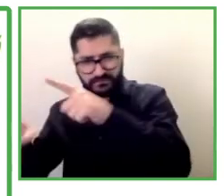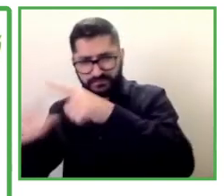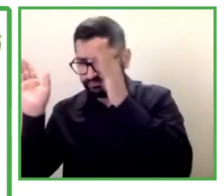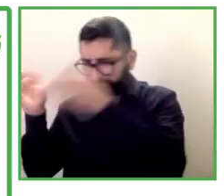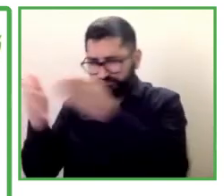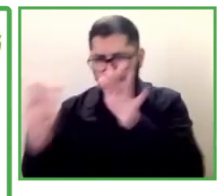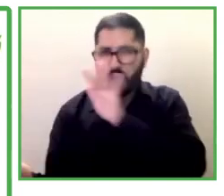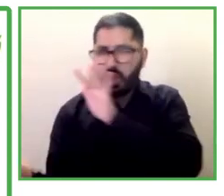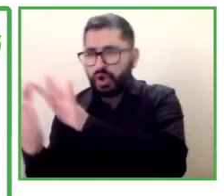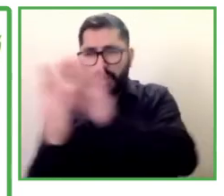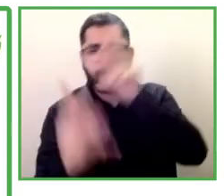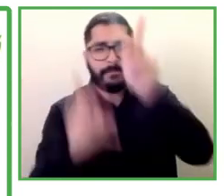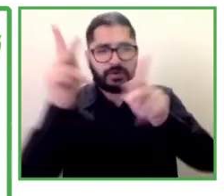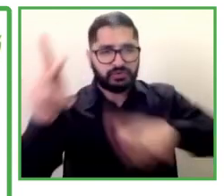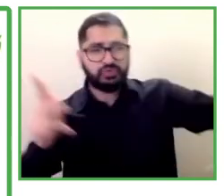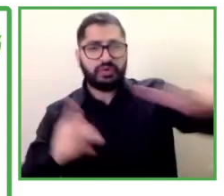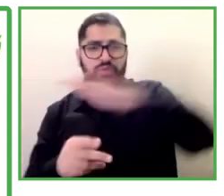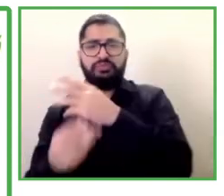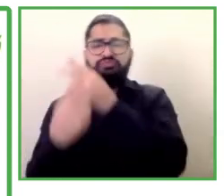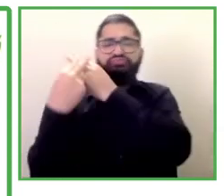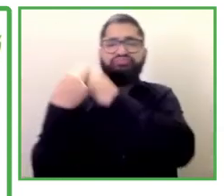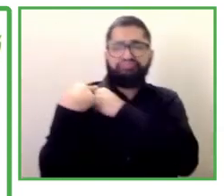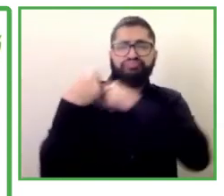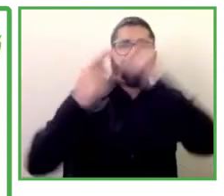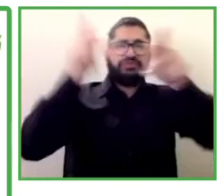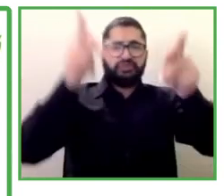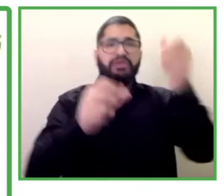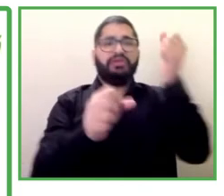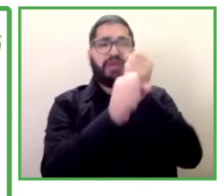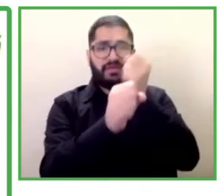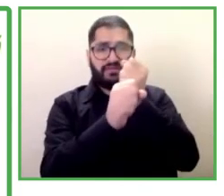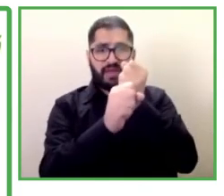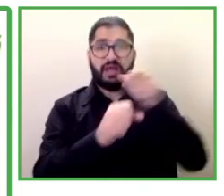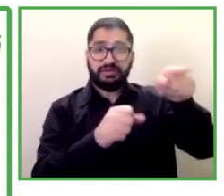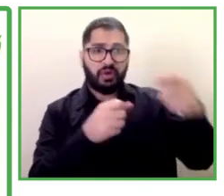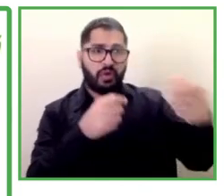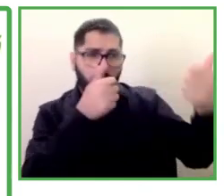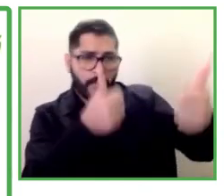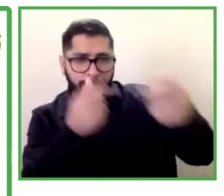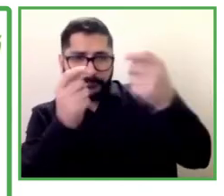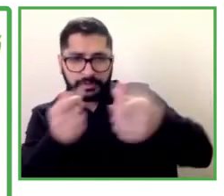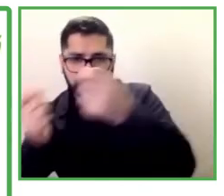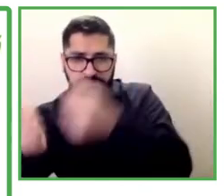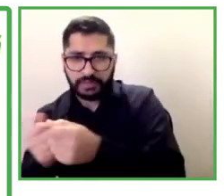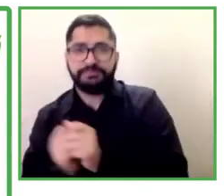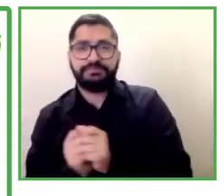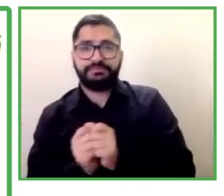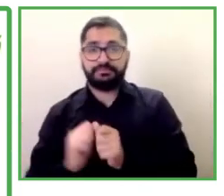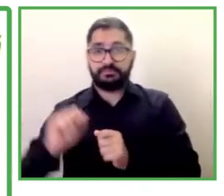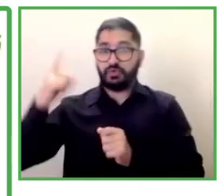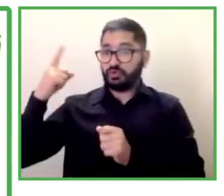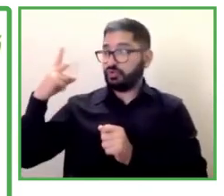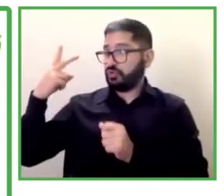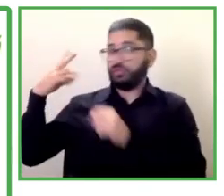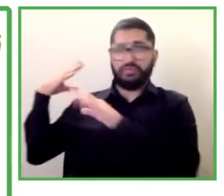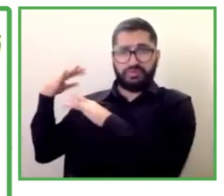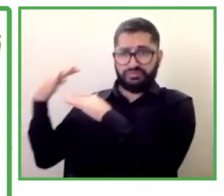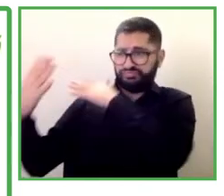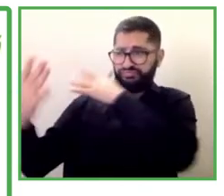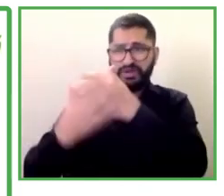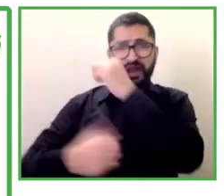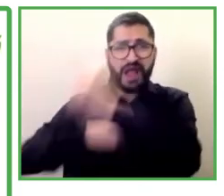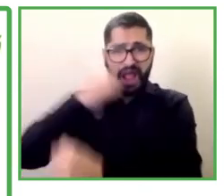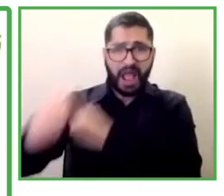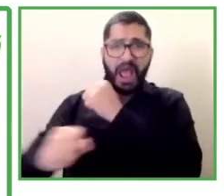general direction that is the one that is competent to taking all of this forward, but the final